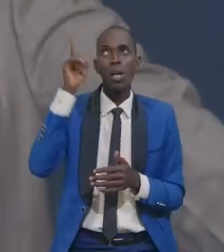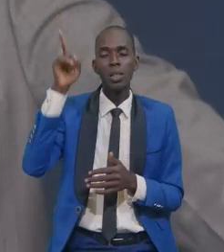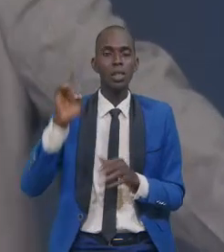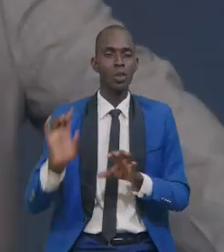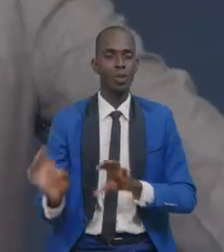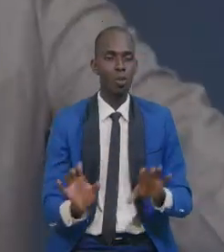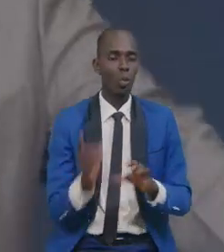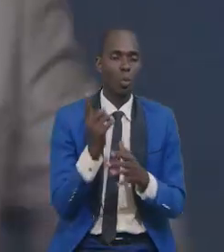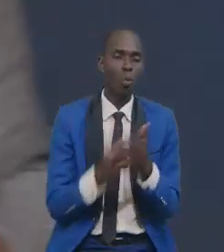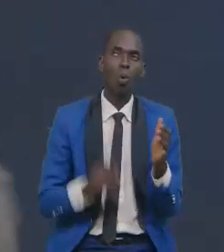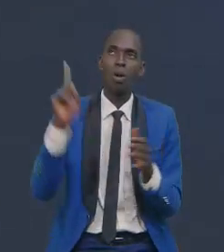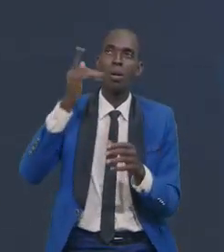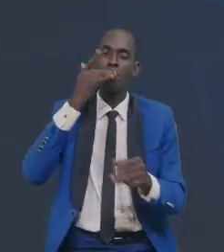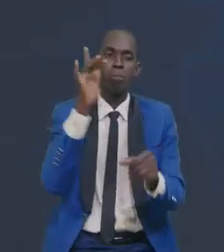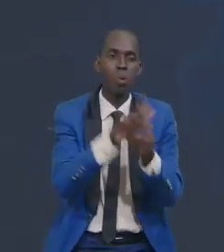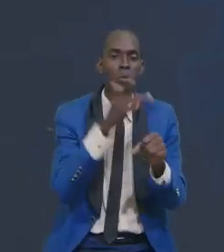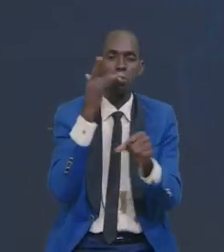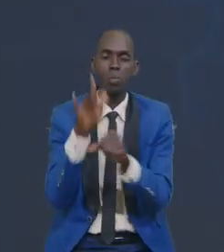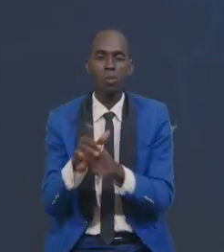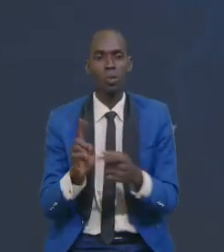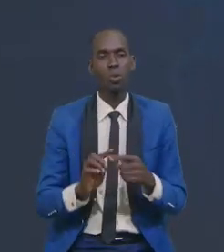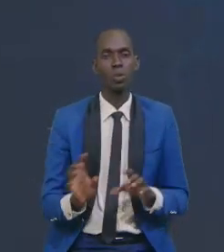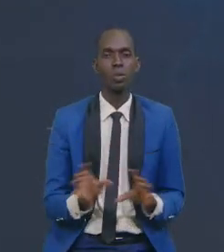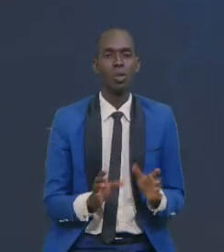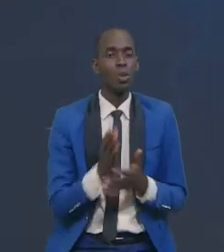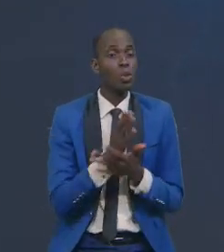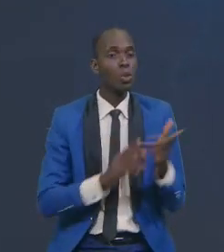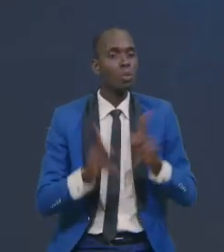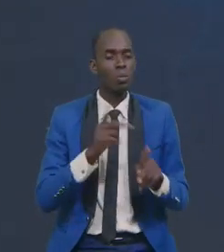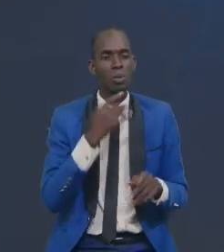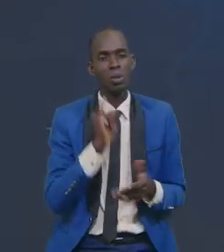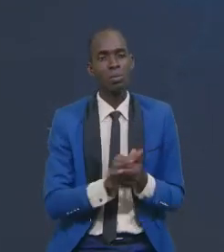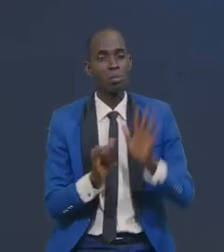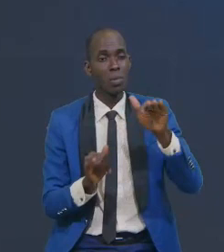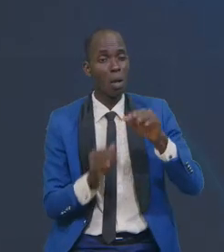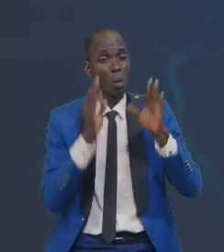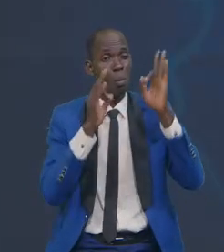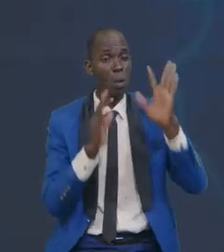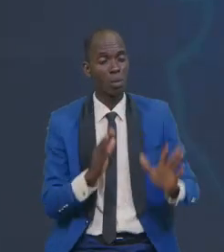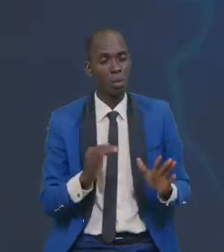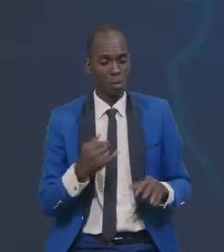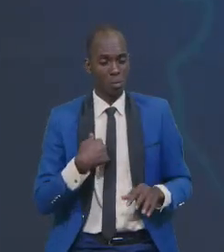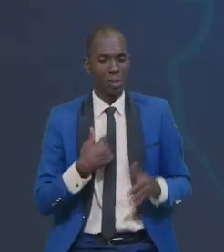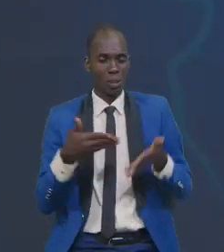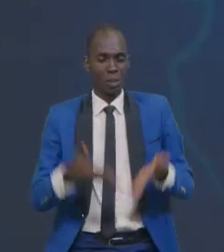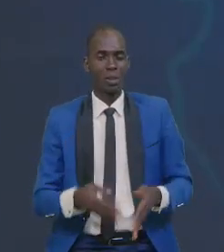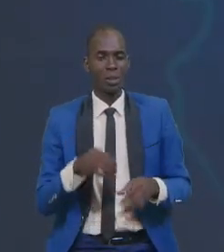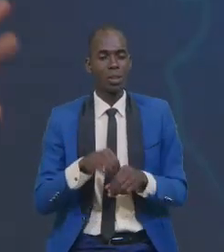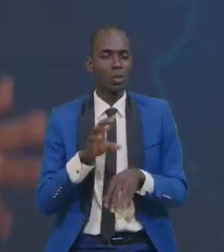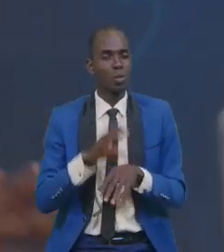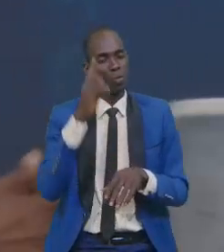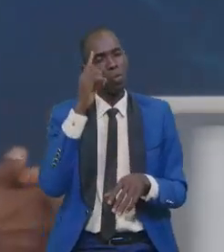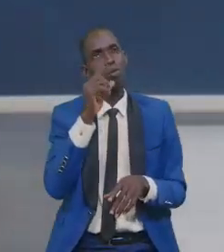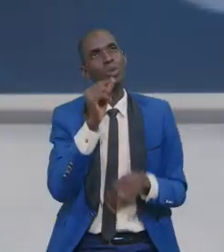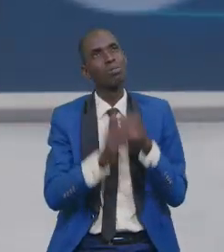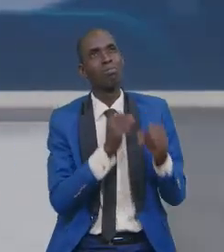do. There are people that say, Pastor, I've been in this church now for 20 long years,